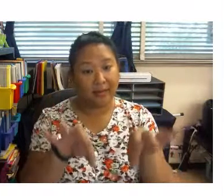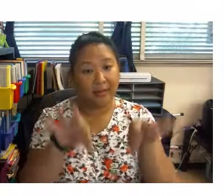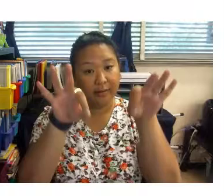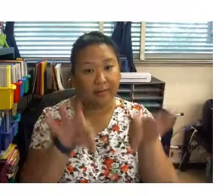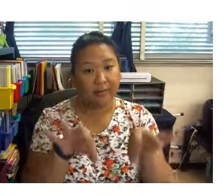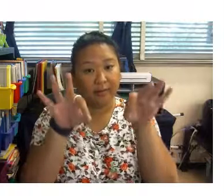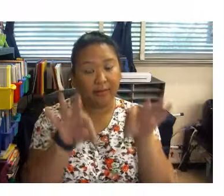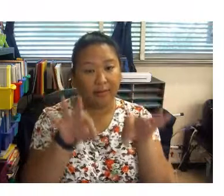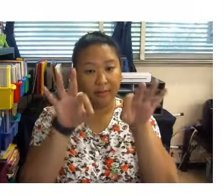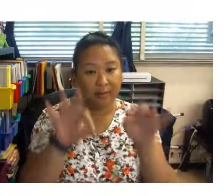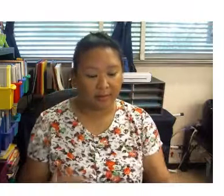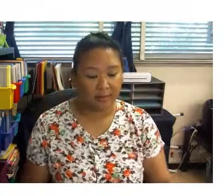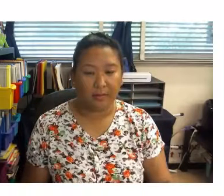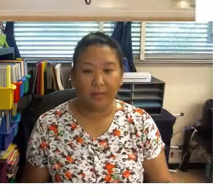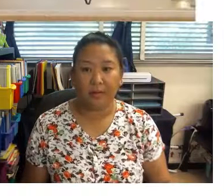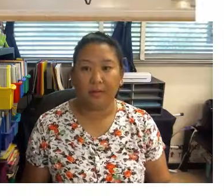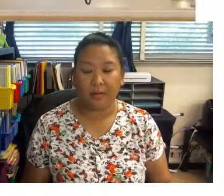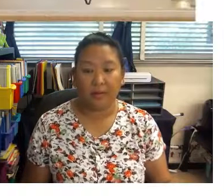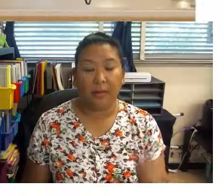Dyed.